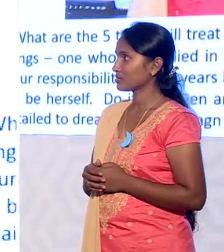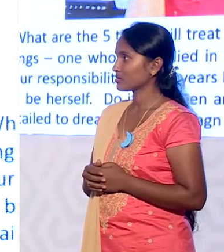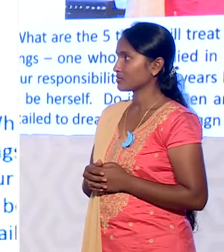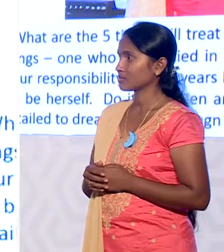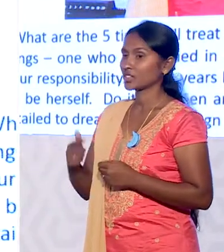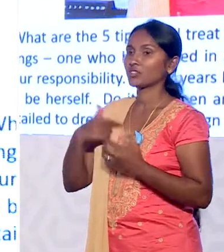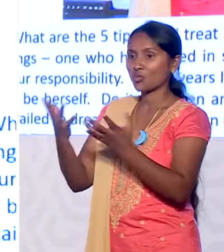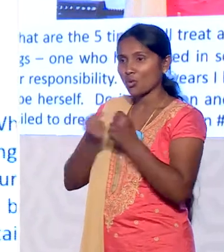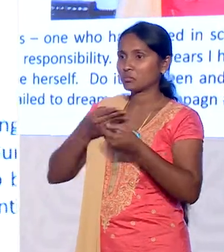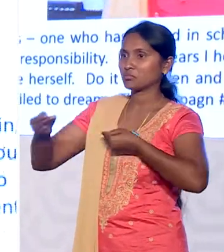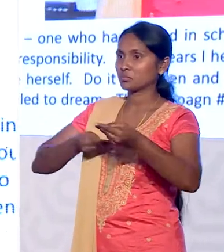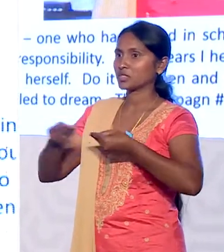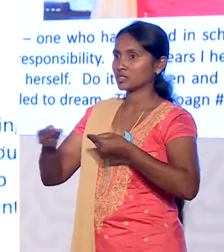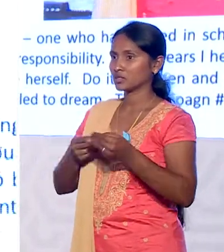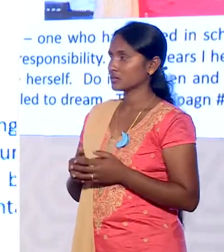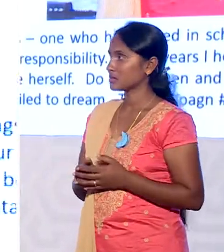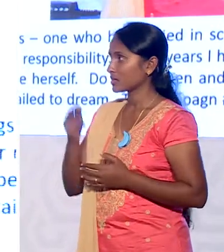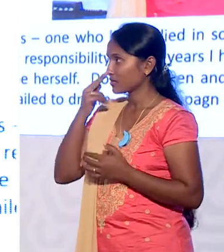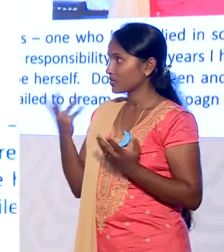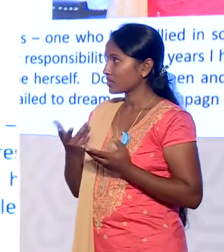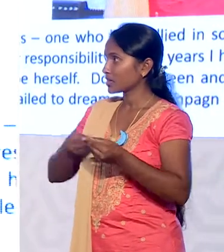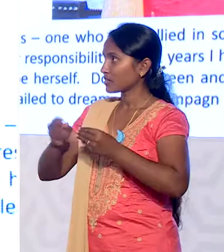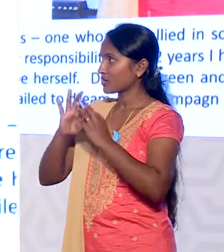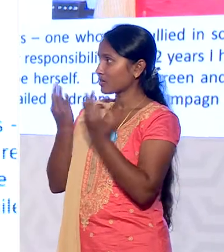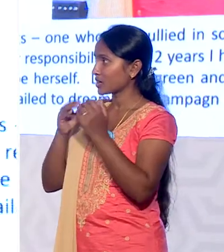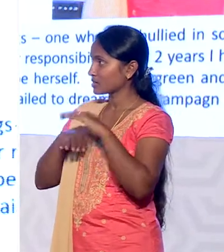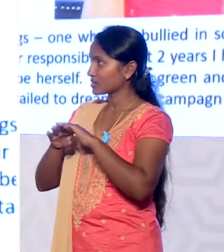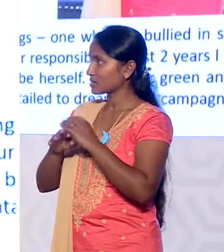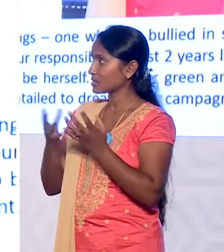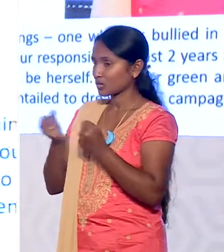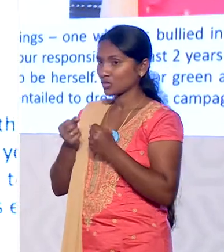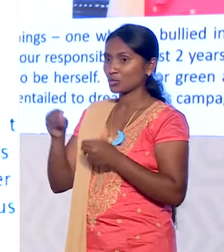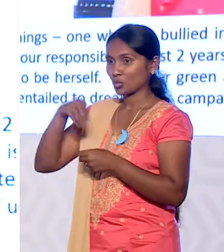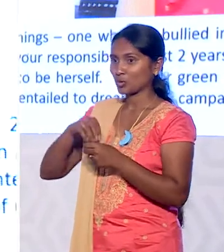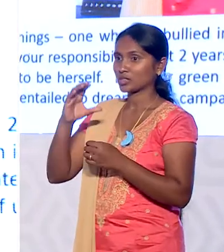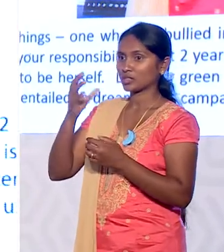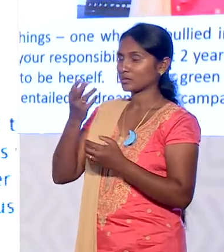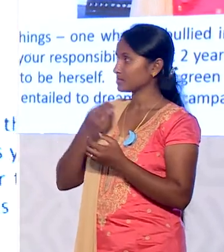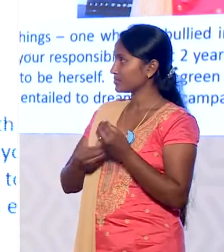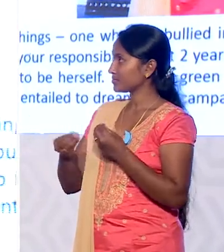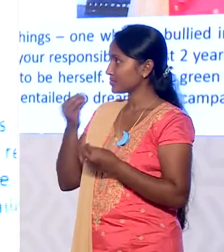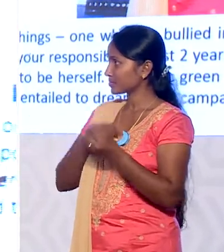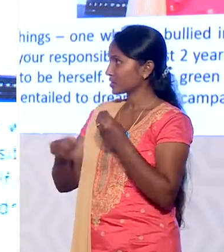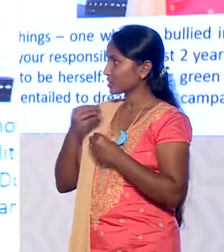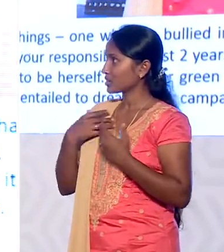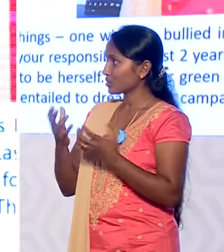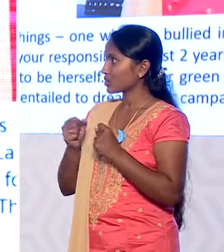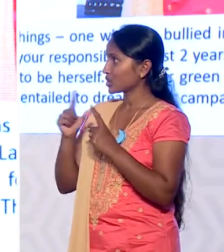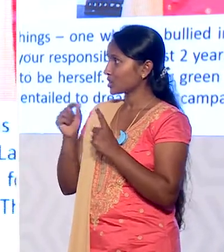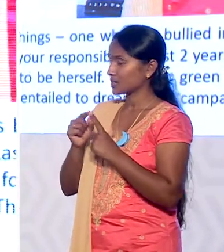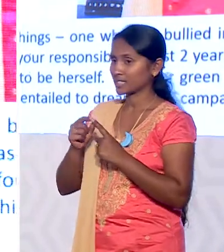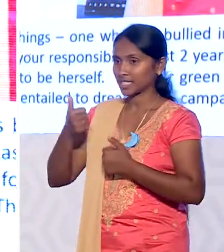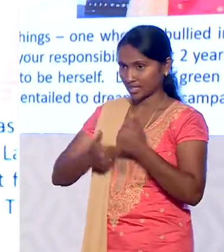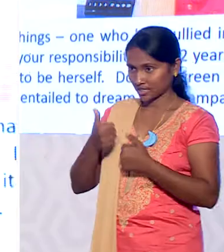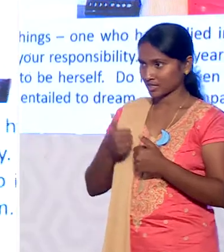your business. Because funny, people with disabilities in our families, we are also consumers. We have to eat, we have to be clothed, we have to move, and we have